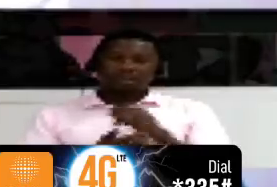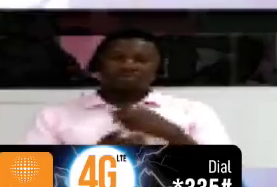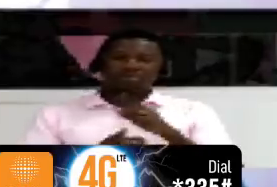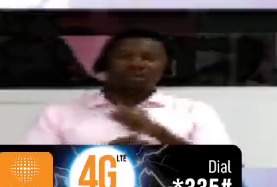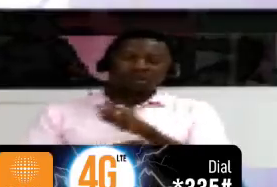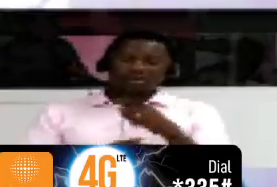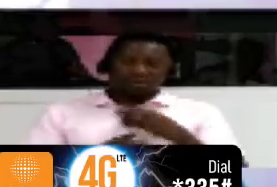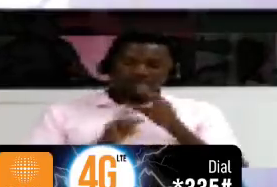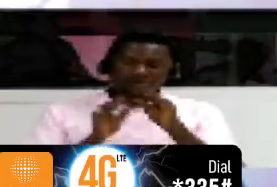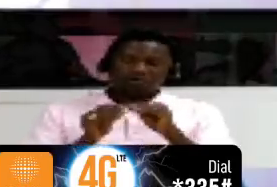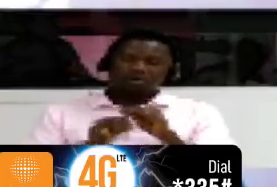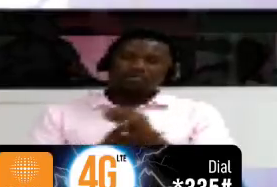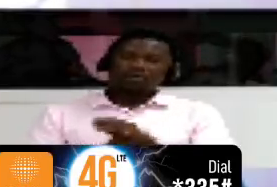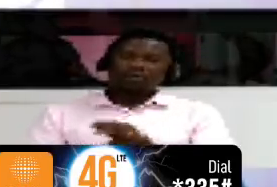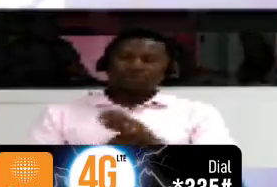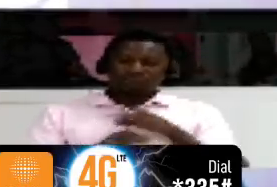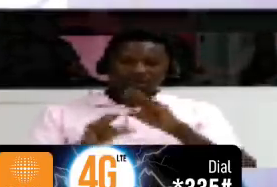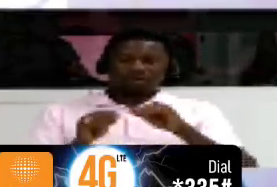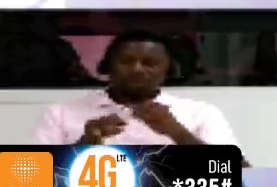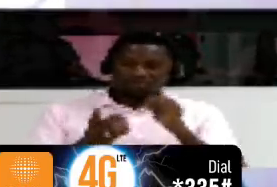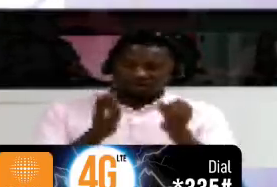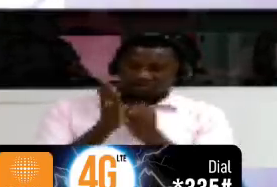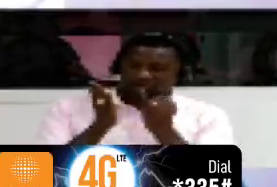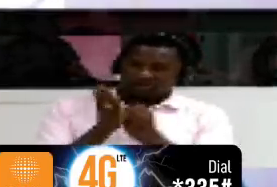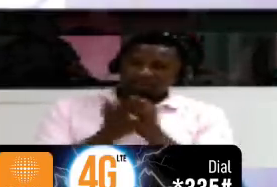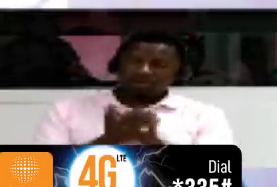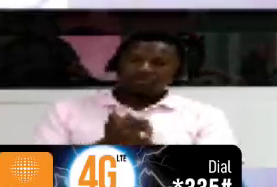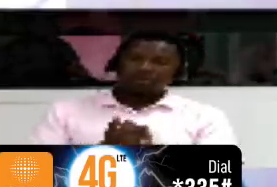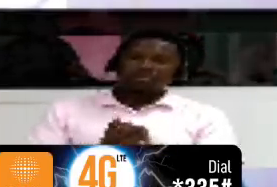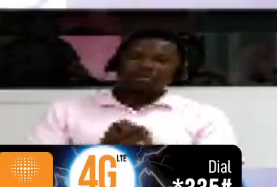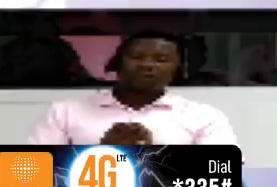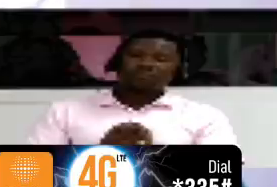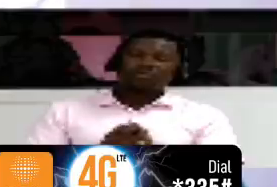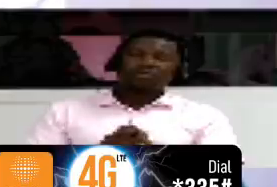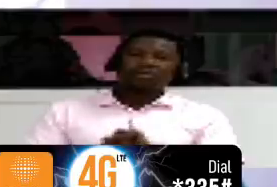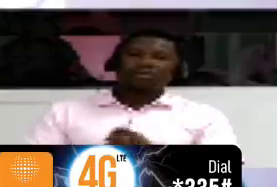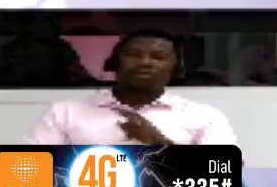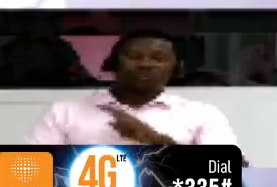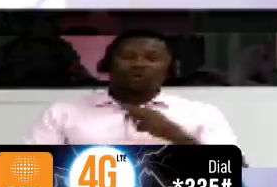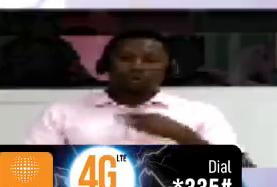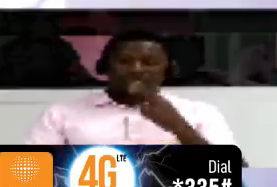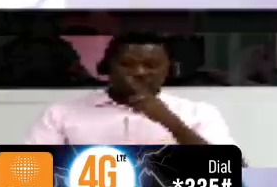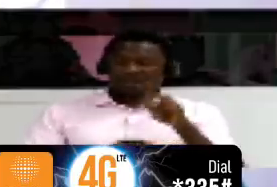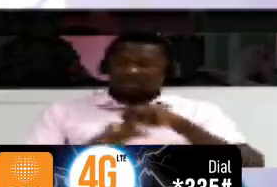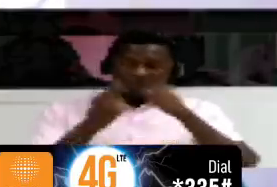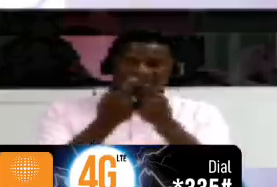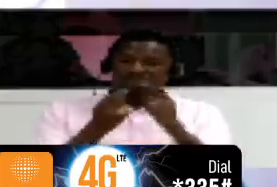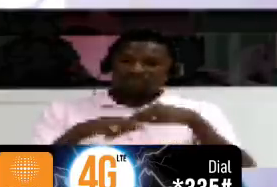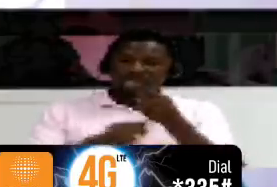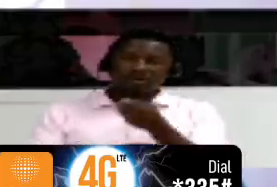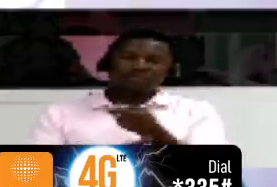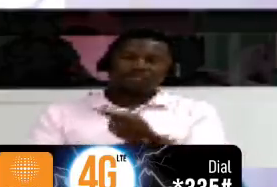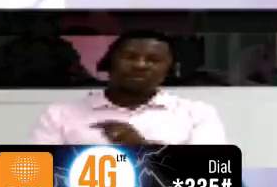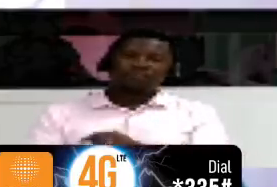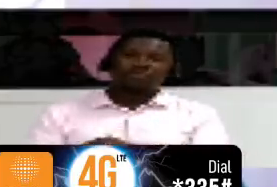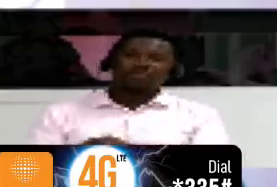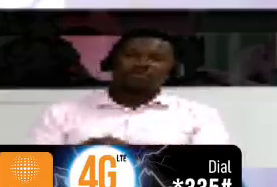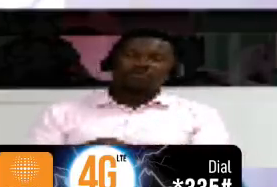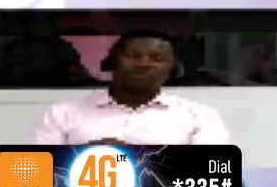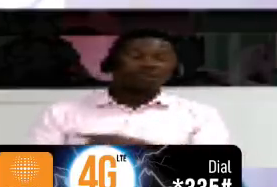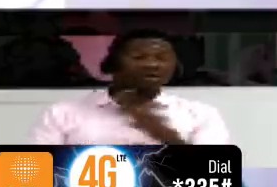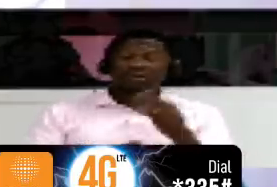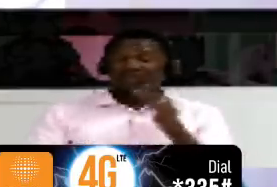were doing some investigations, but we didn't see anything of that and or the any